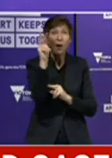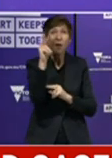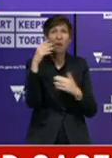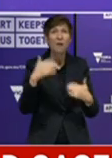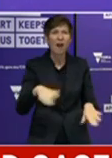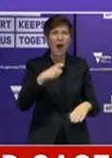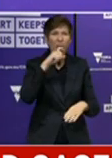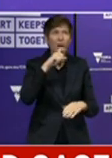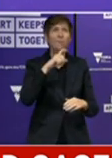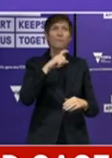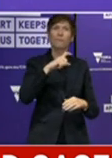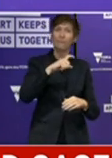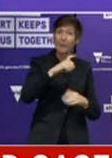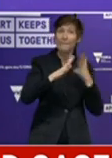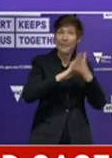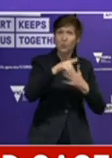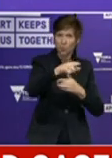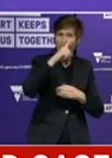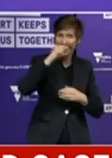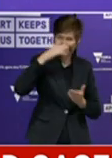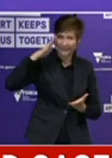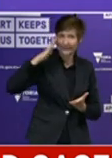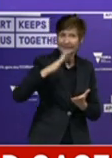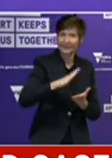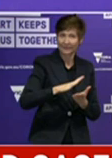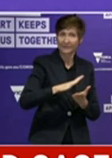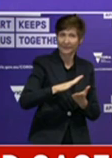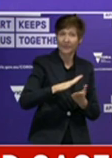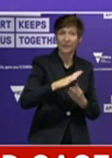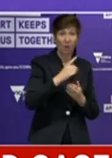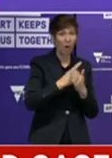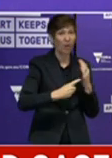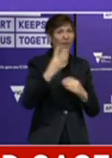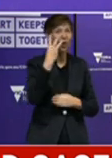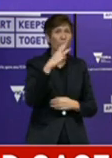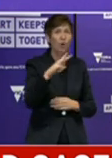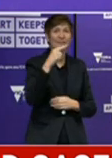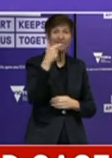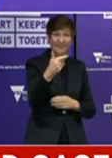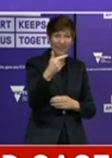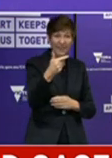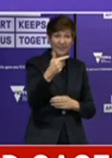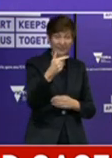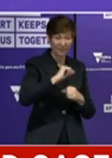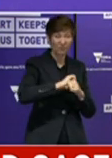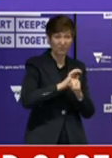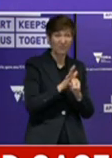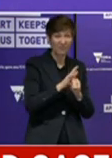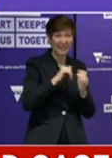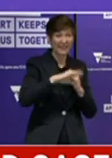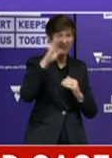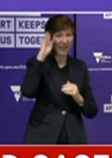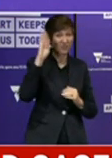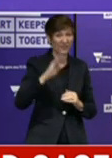and then you can safely open up. There are 37 cases in regional, active cases in regional local government